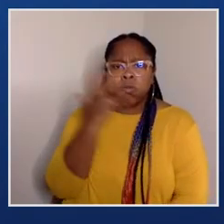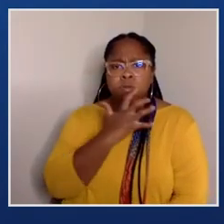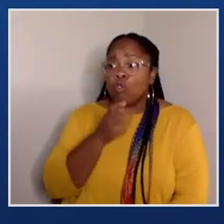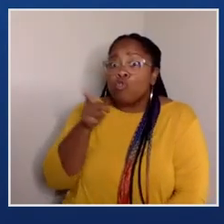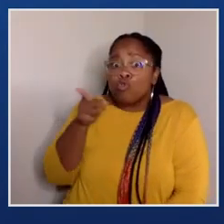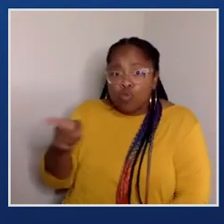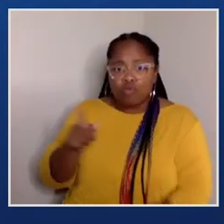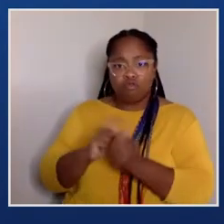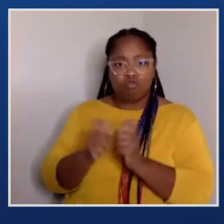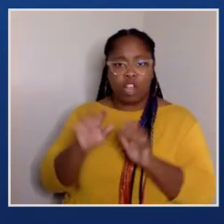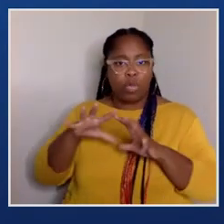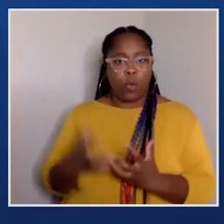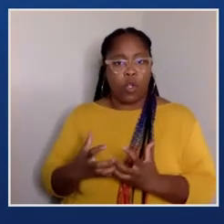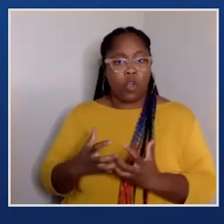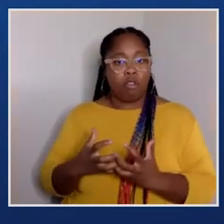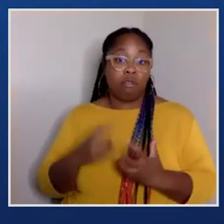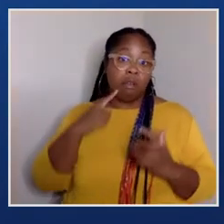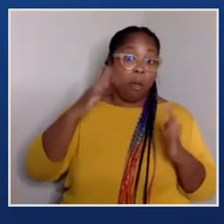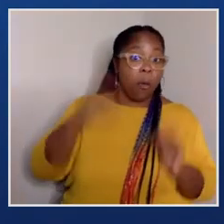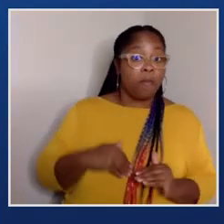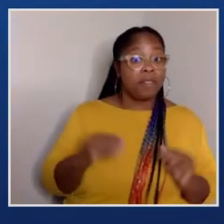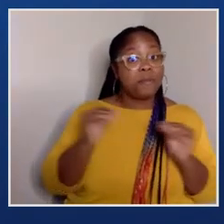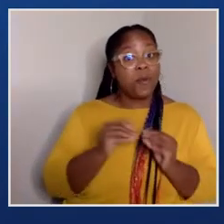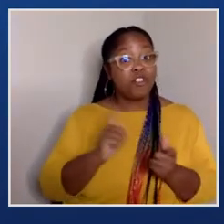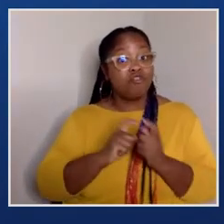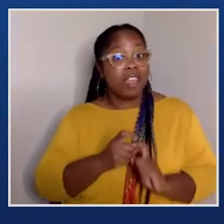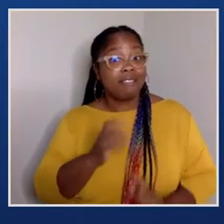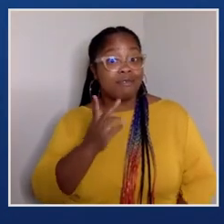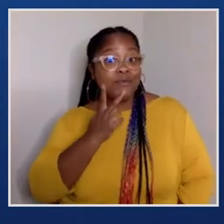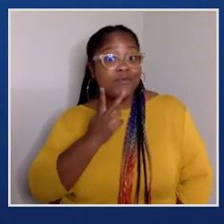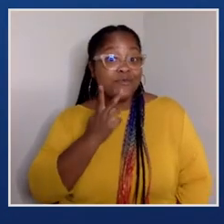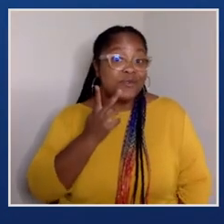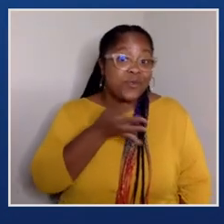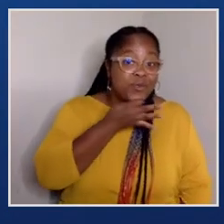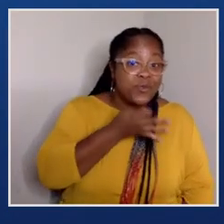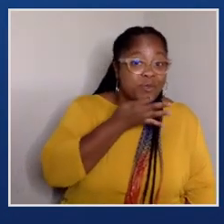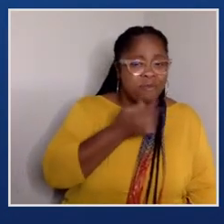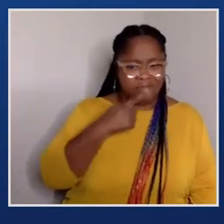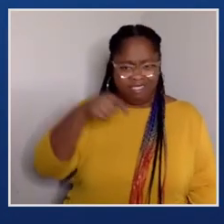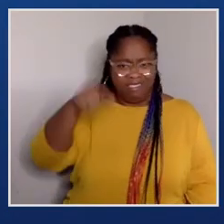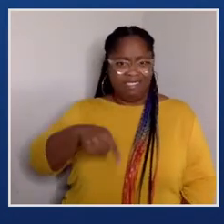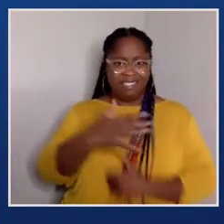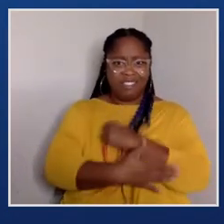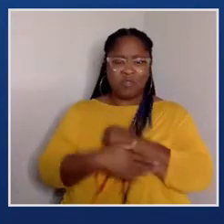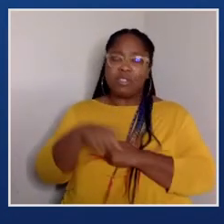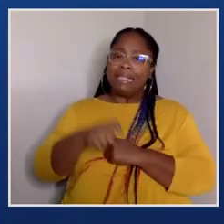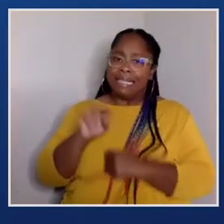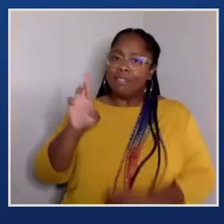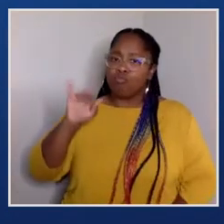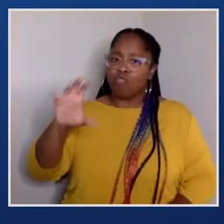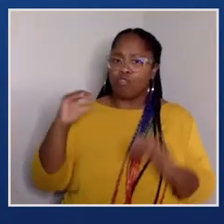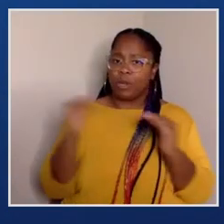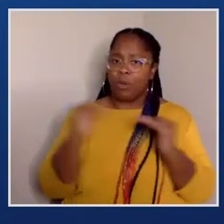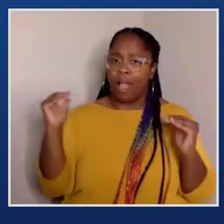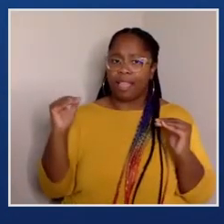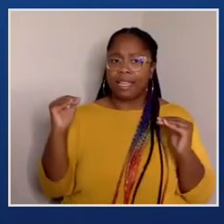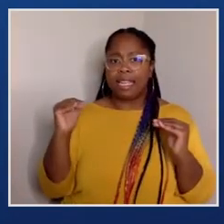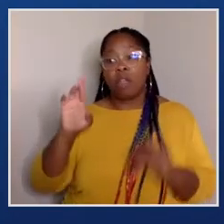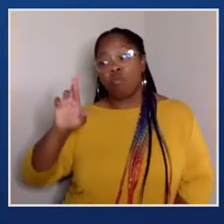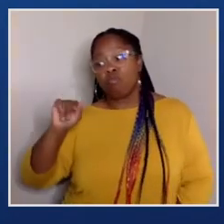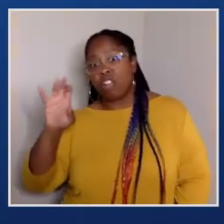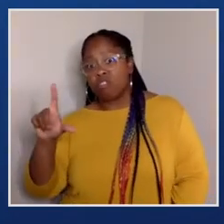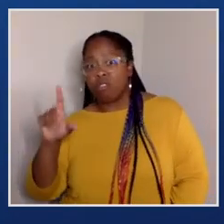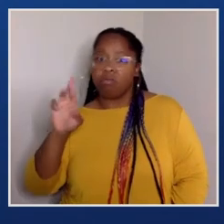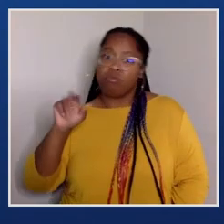world. And hopefully more changes are coming, because this country needs some racial equality. And I'm tired of saying the word racial, but we need